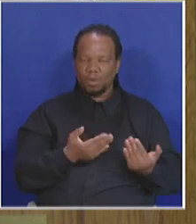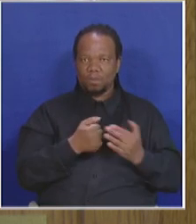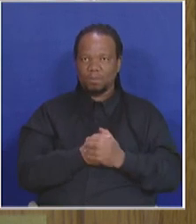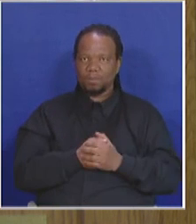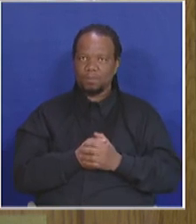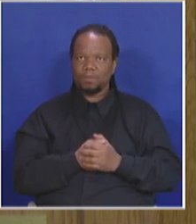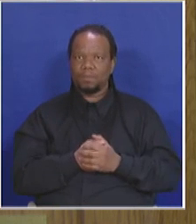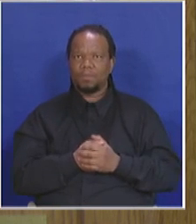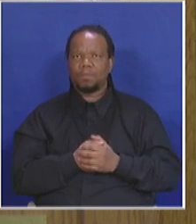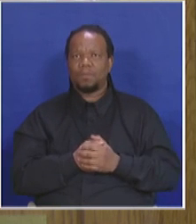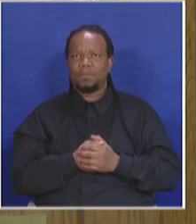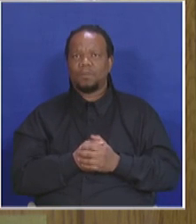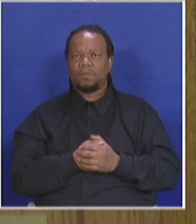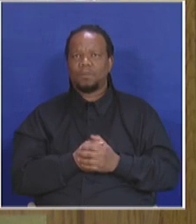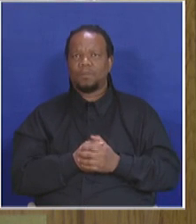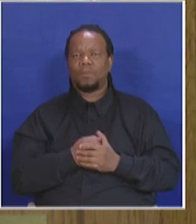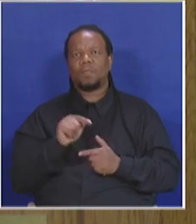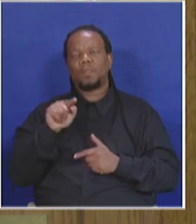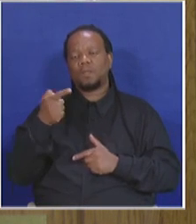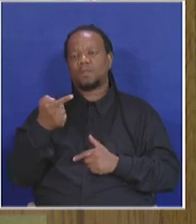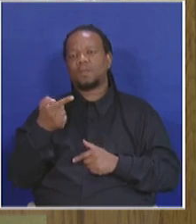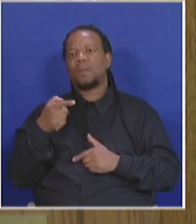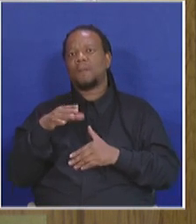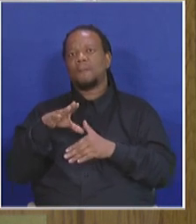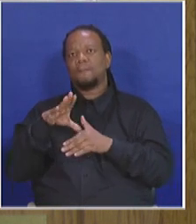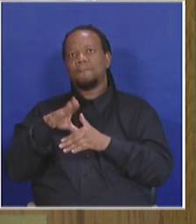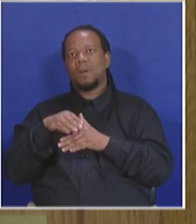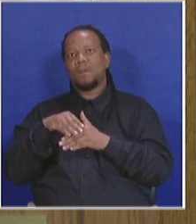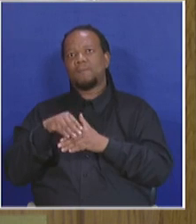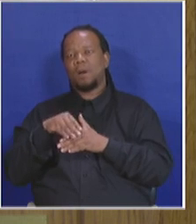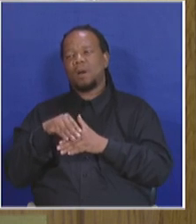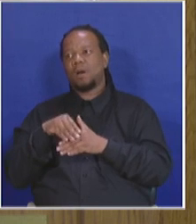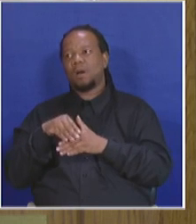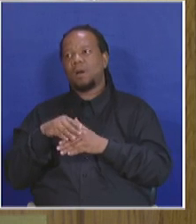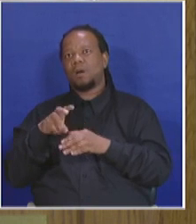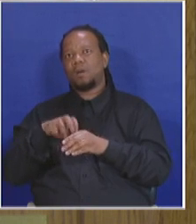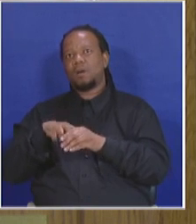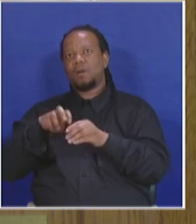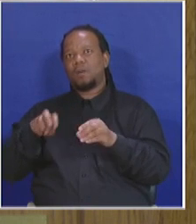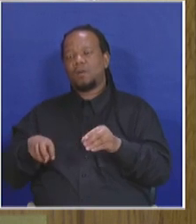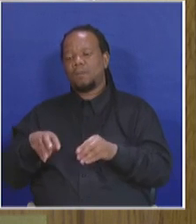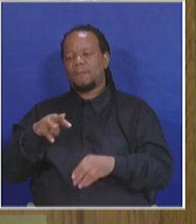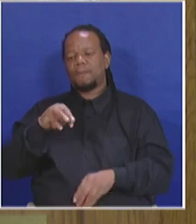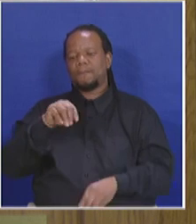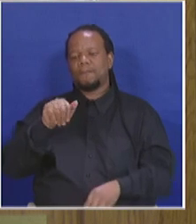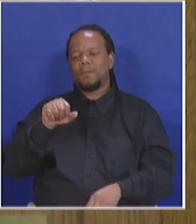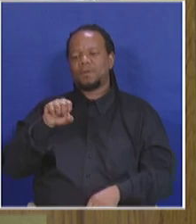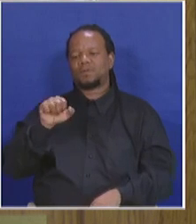we have lost a member because we have received a resignation from the Honorable Masango.